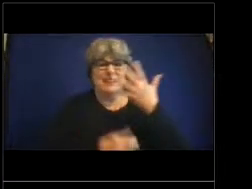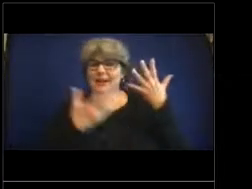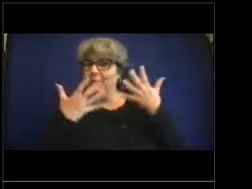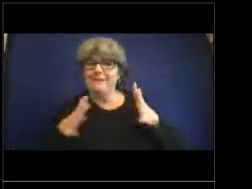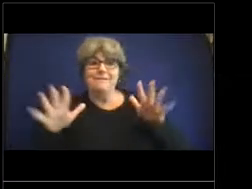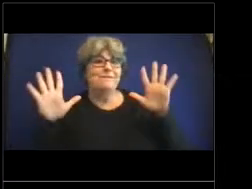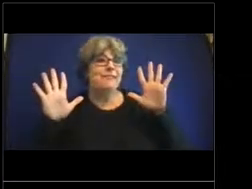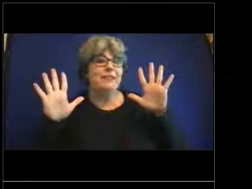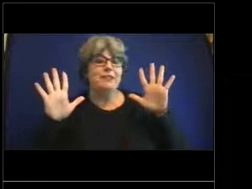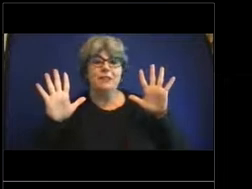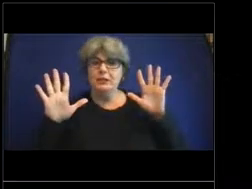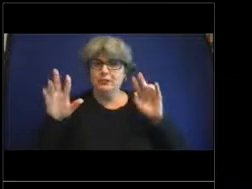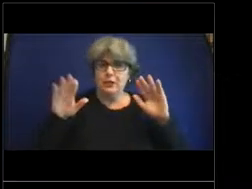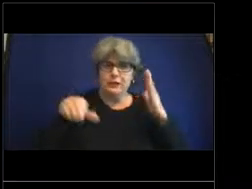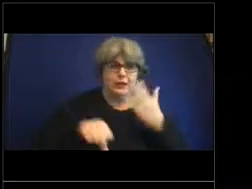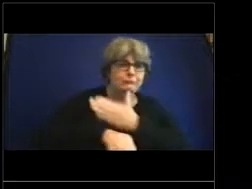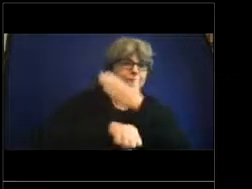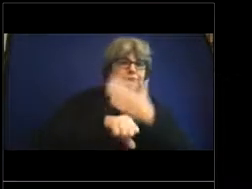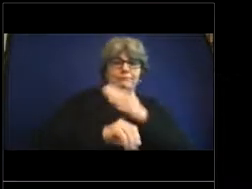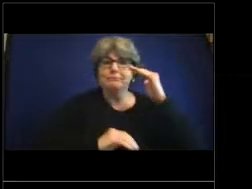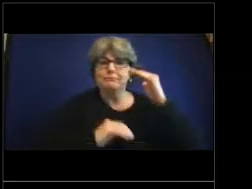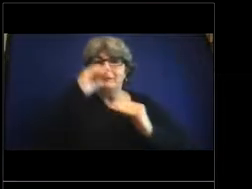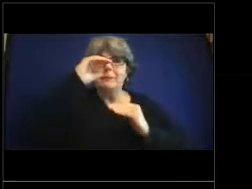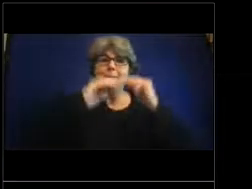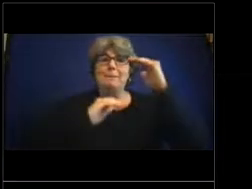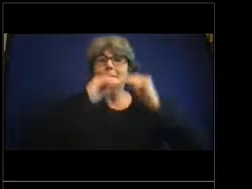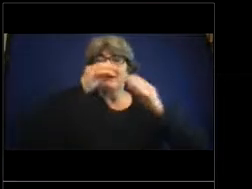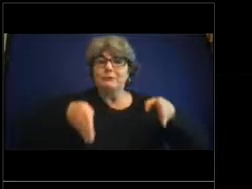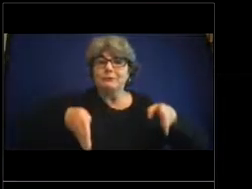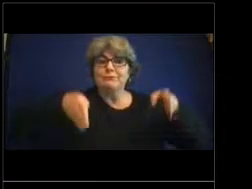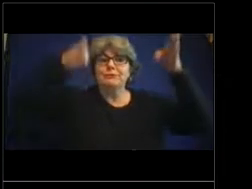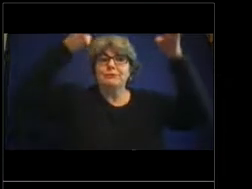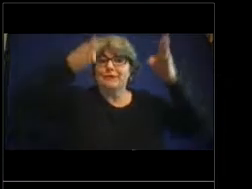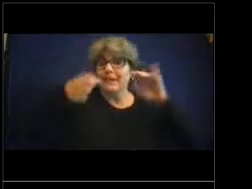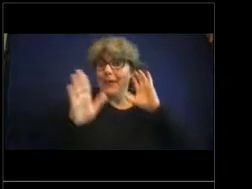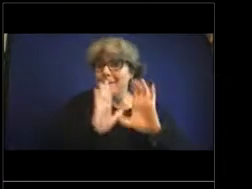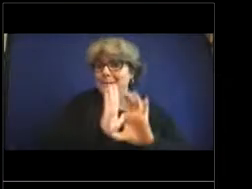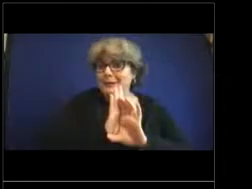so they're actively building a building in this picture.